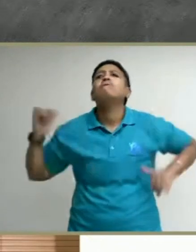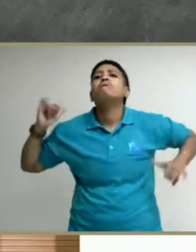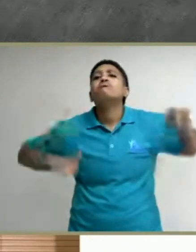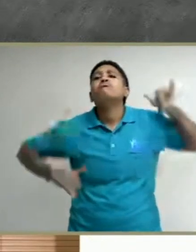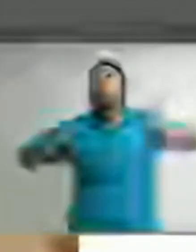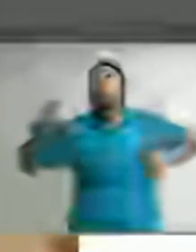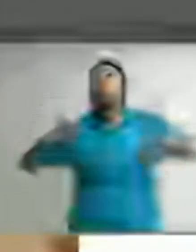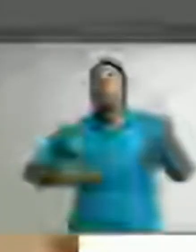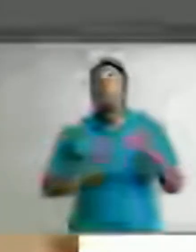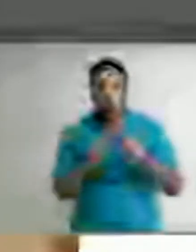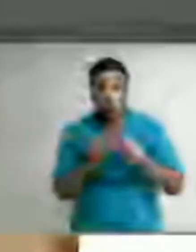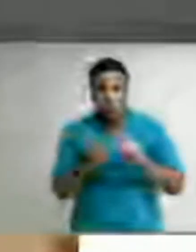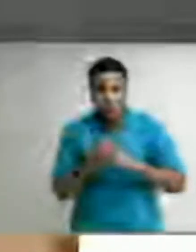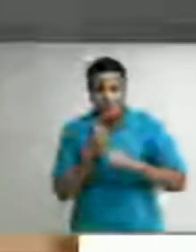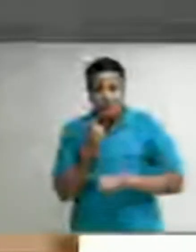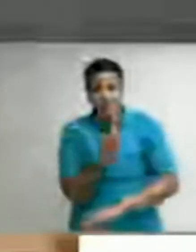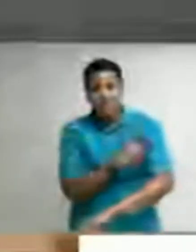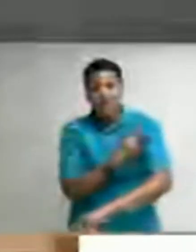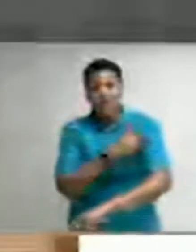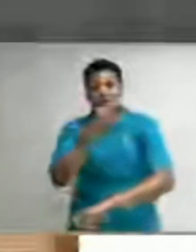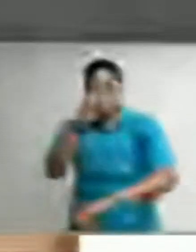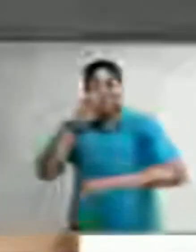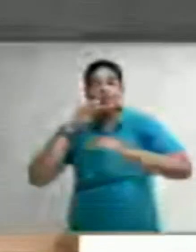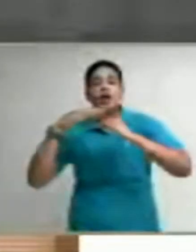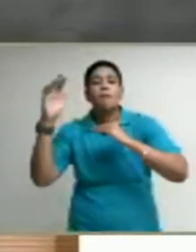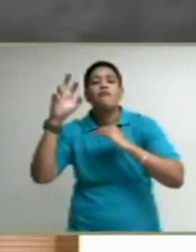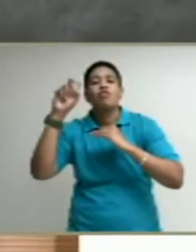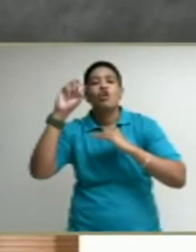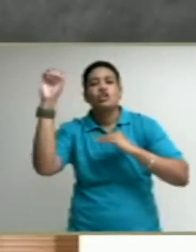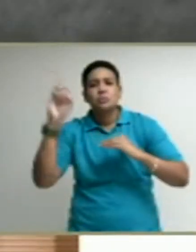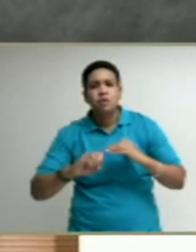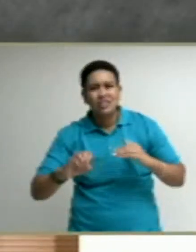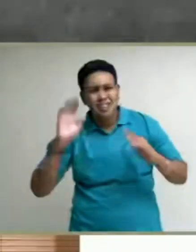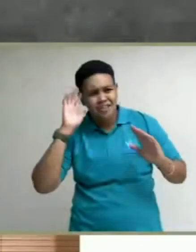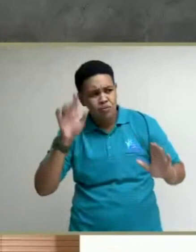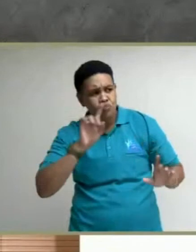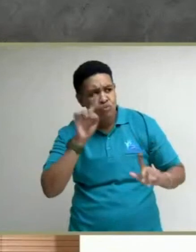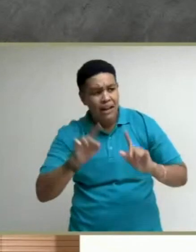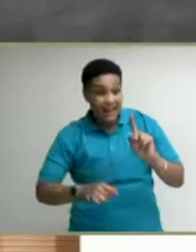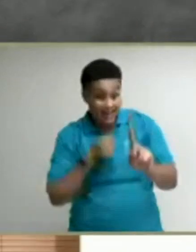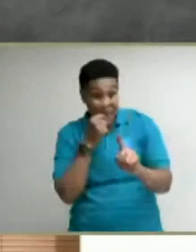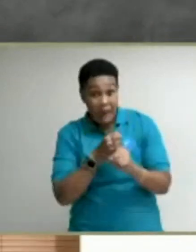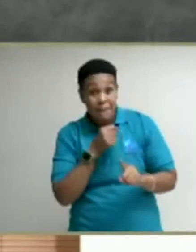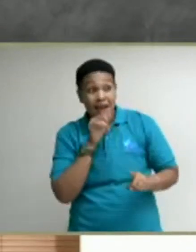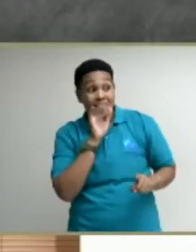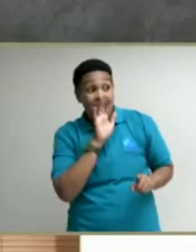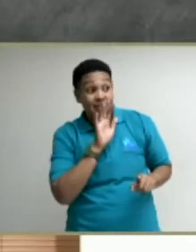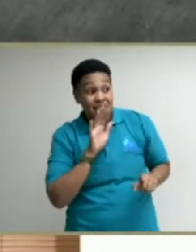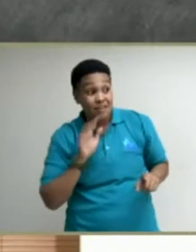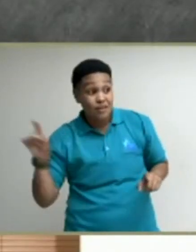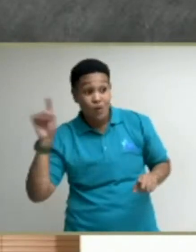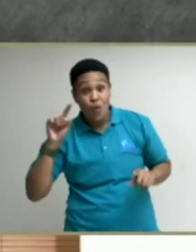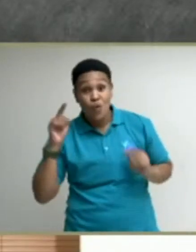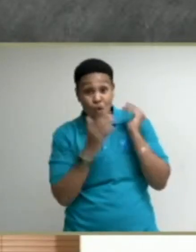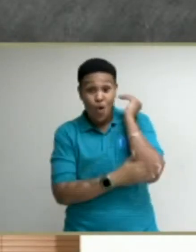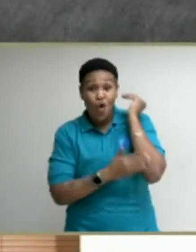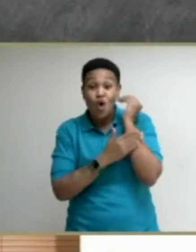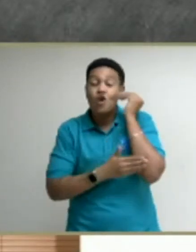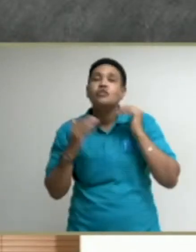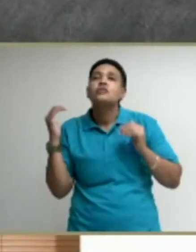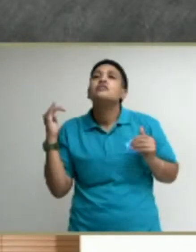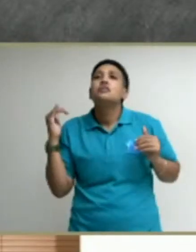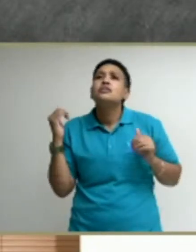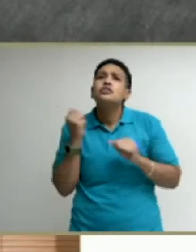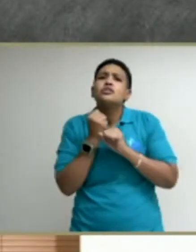and vaccination rates going above 30% would have impacted those countries, causing